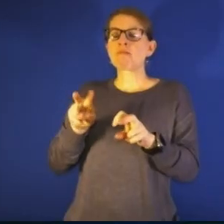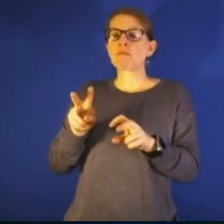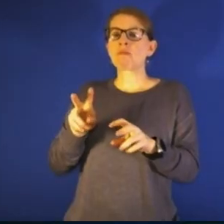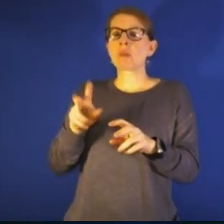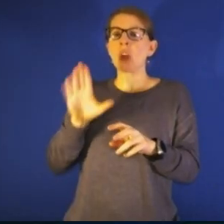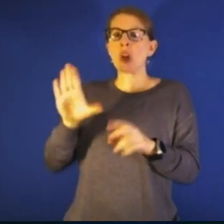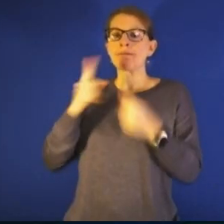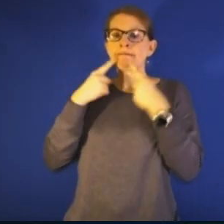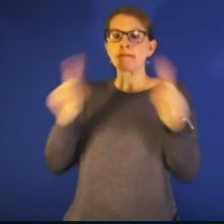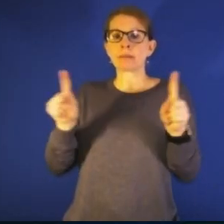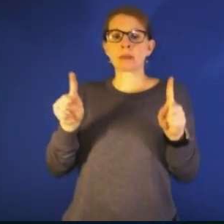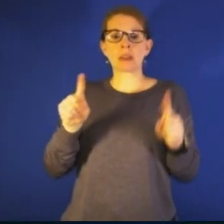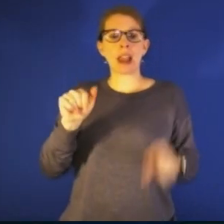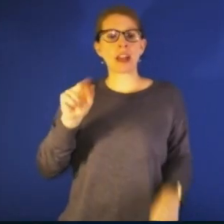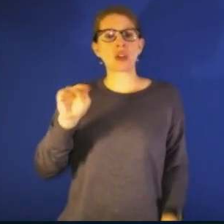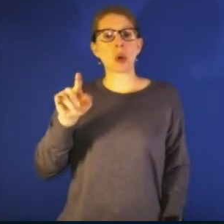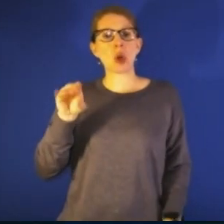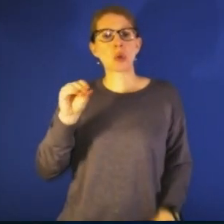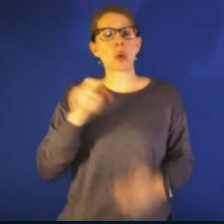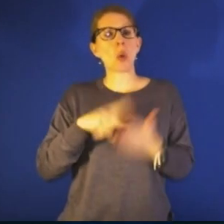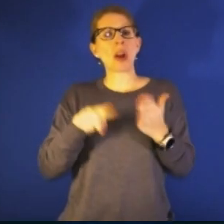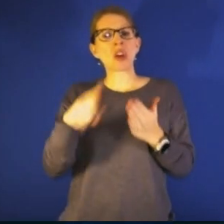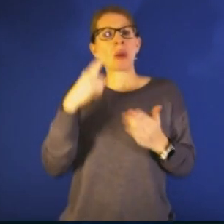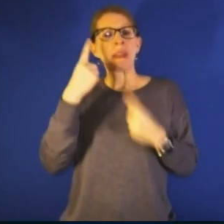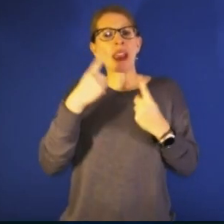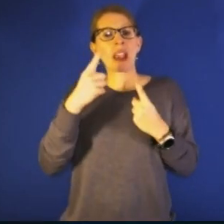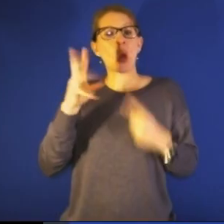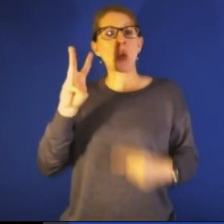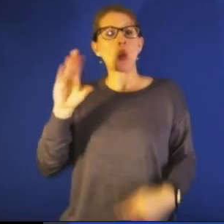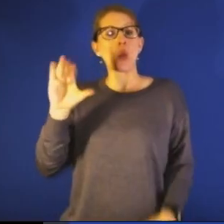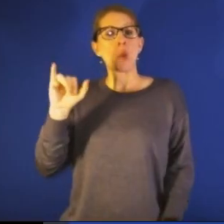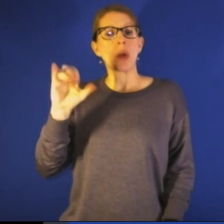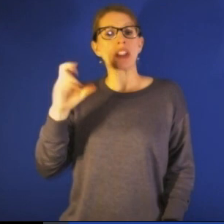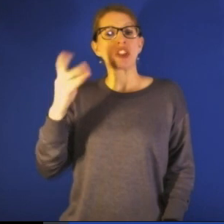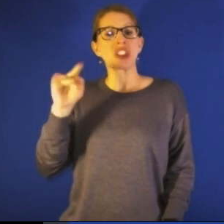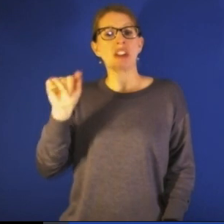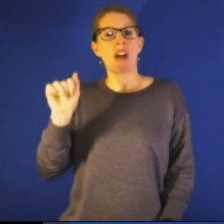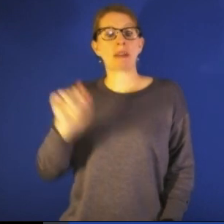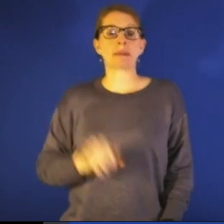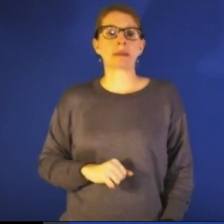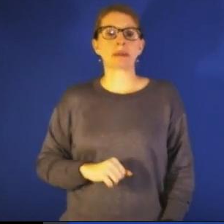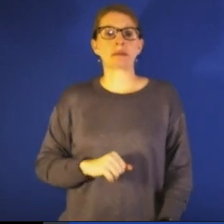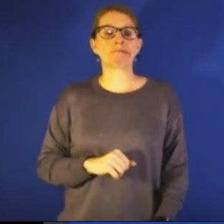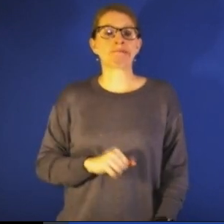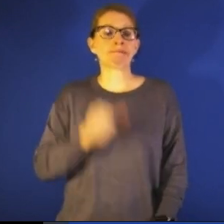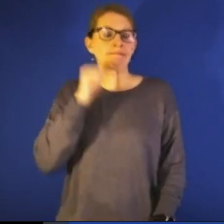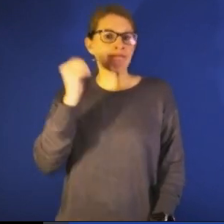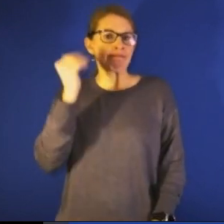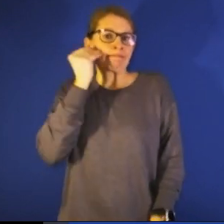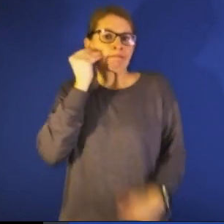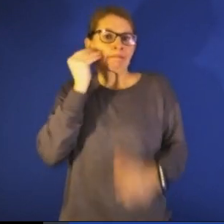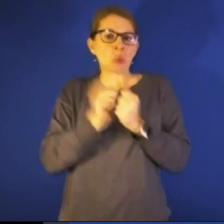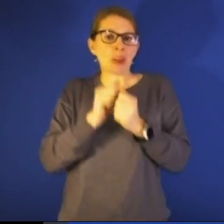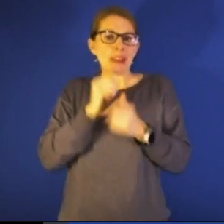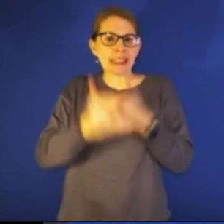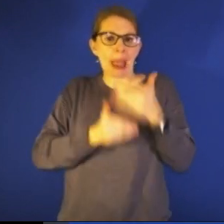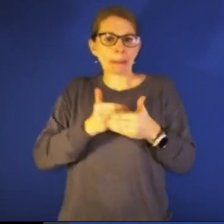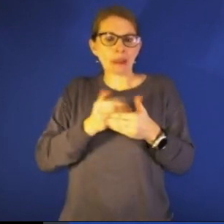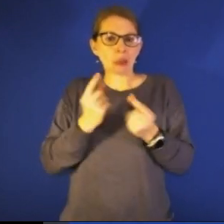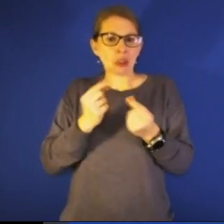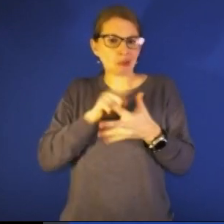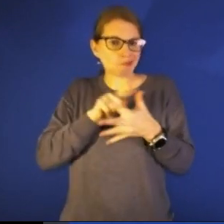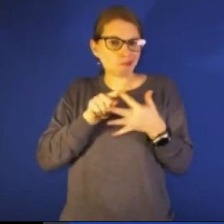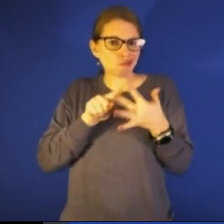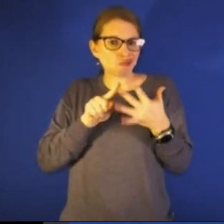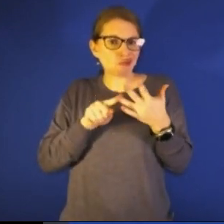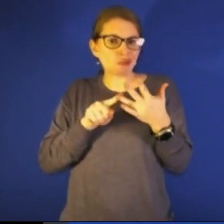thinking down in Wichita? Yeah, like you know, I'm not too familiar with the steps that we'll have to go through from